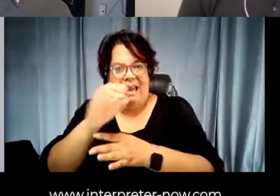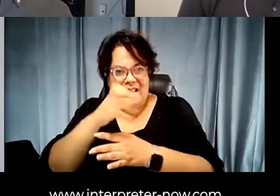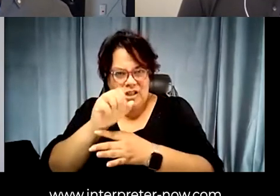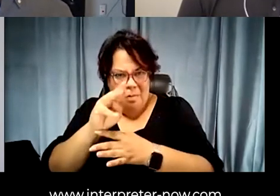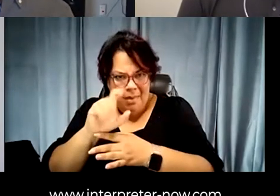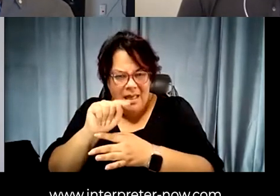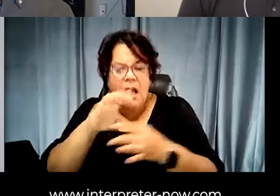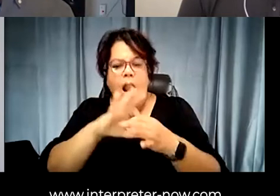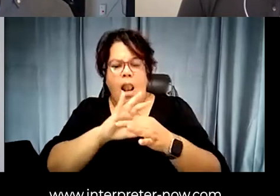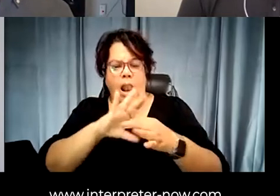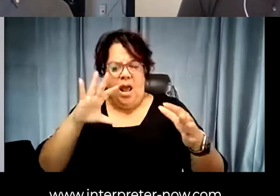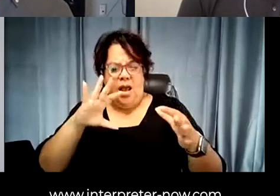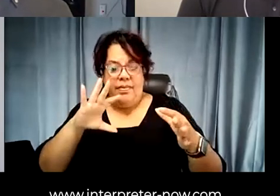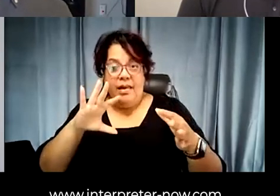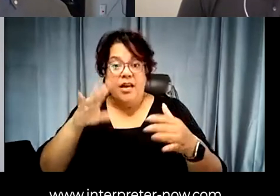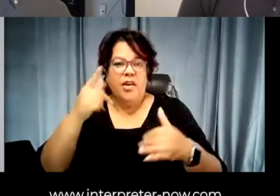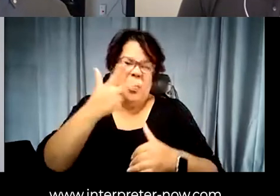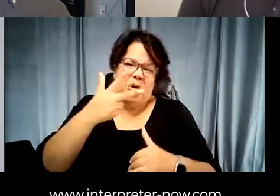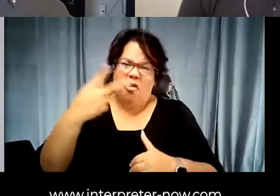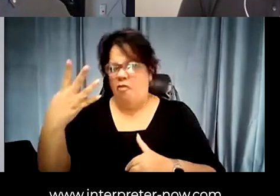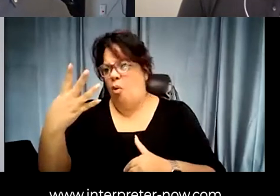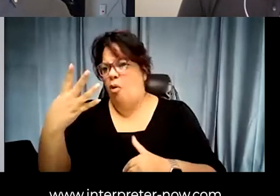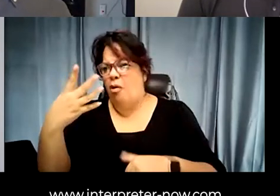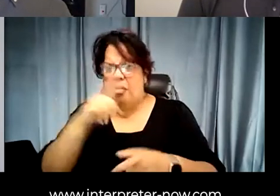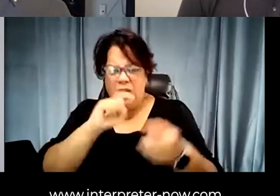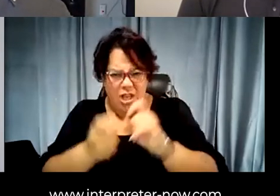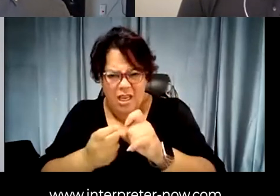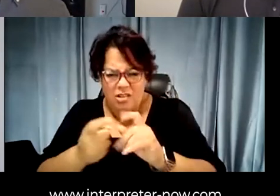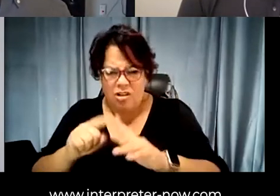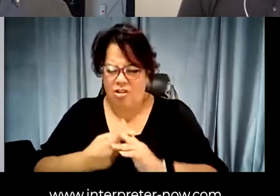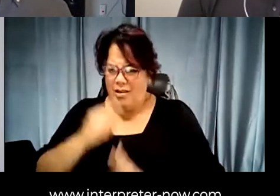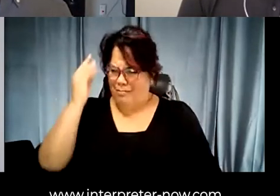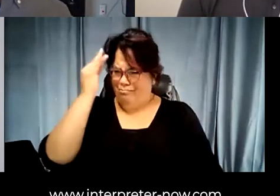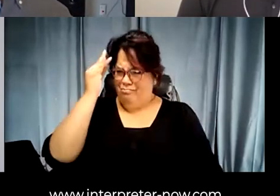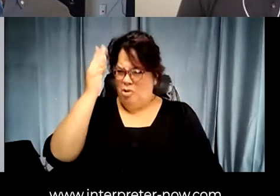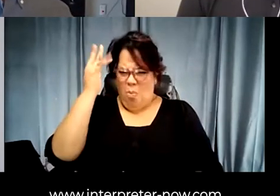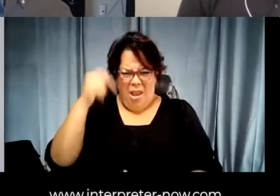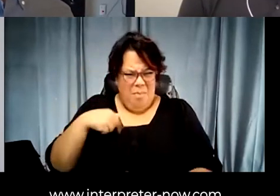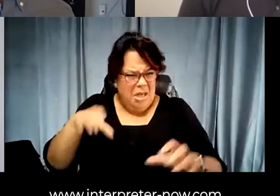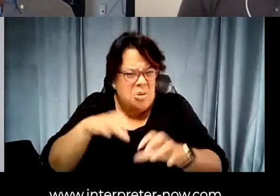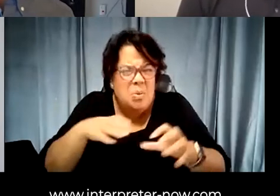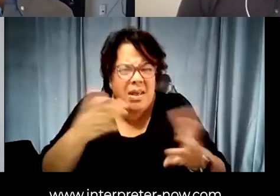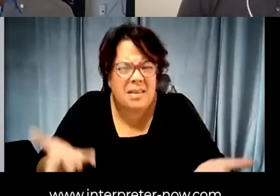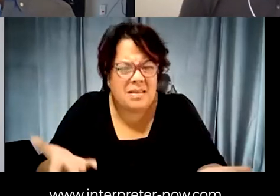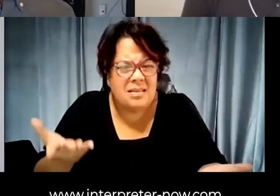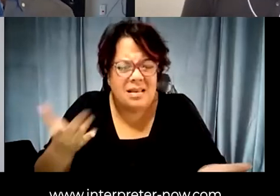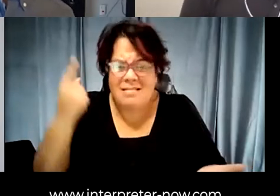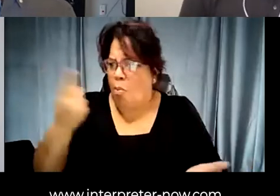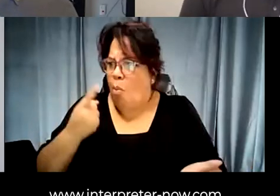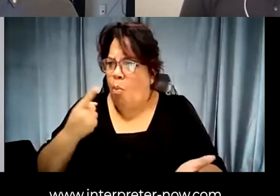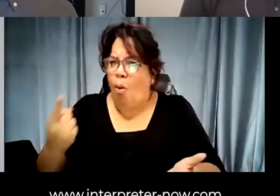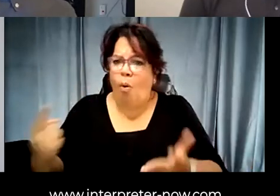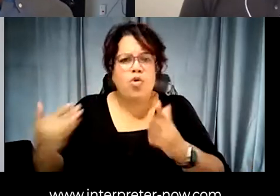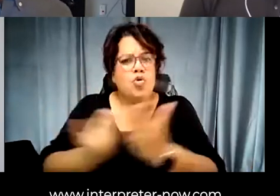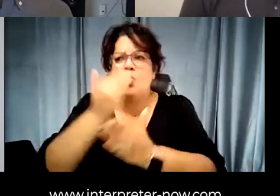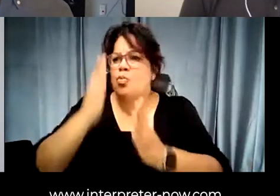maybe about the 3rd or 4th change, I think in my head, I started to wonder, well, why am I even doing this if someone else is just going to come in and throw my